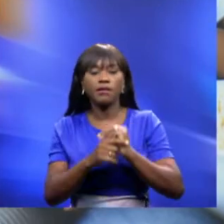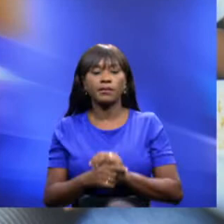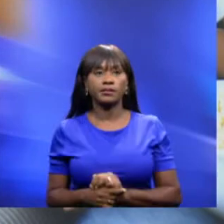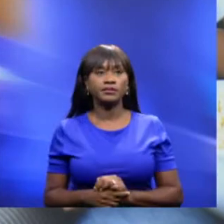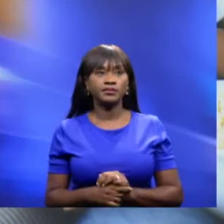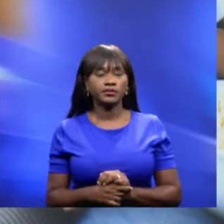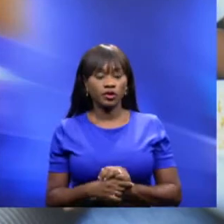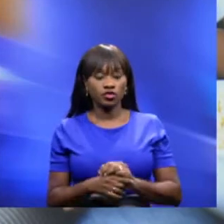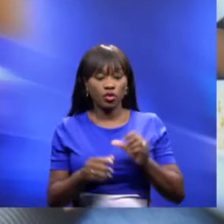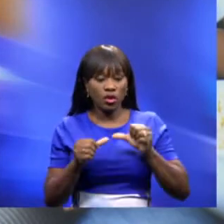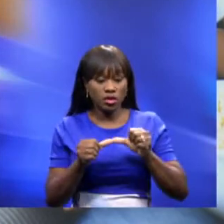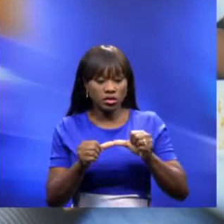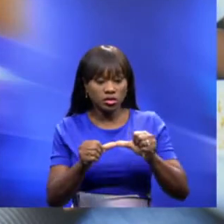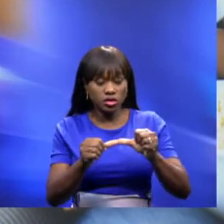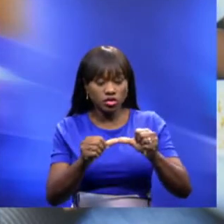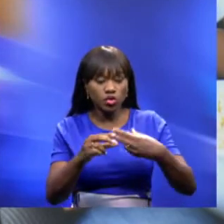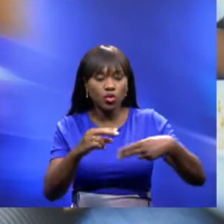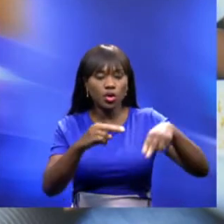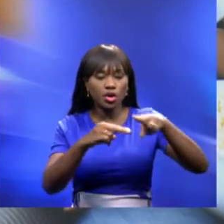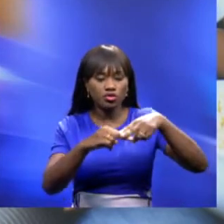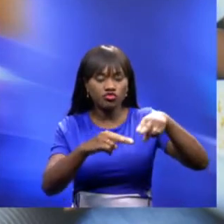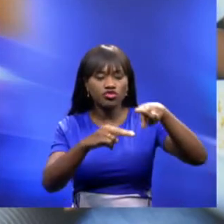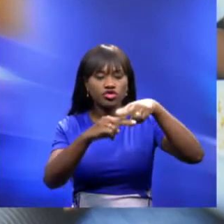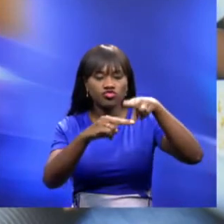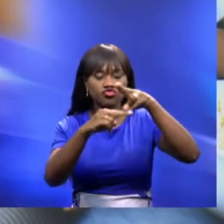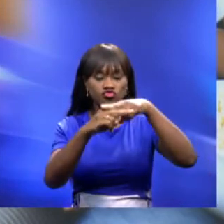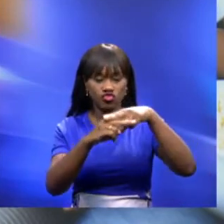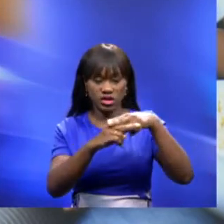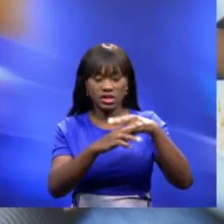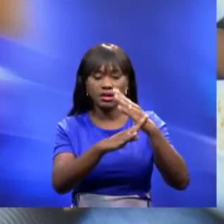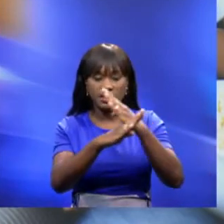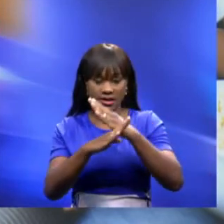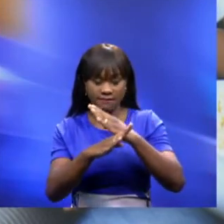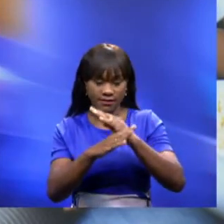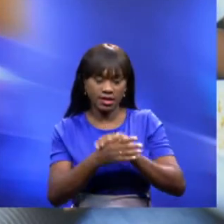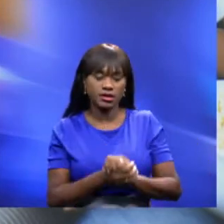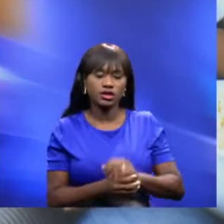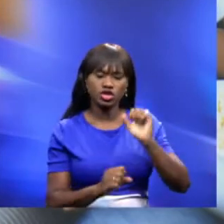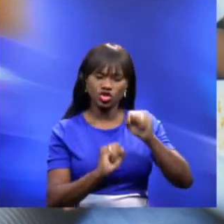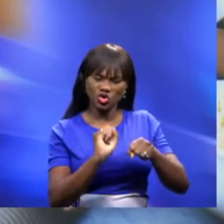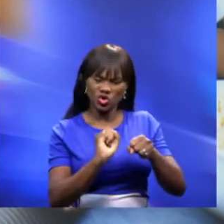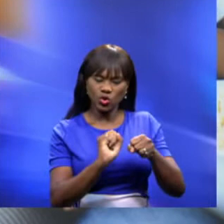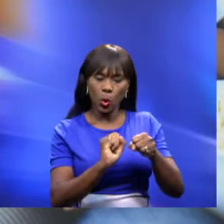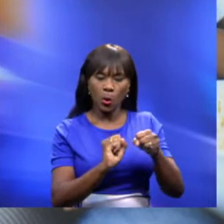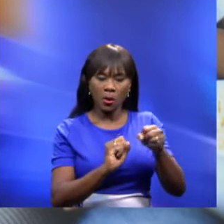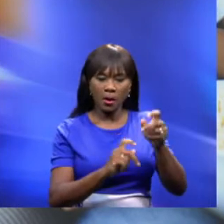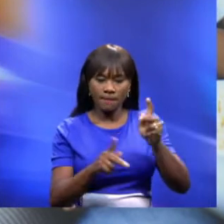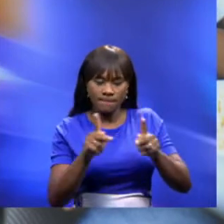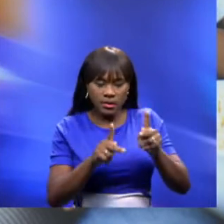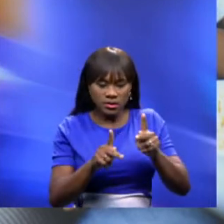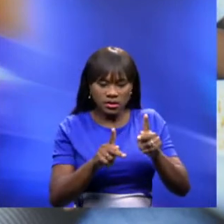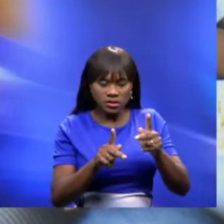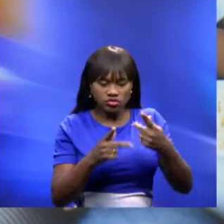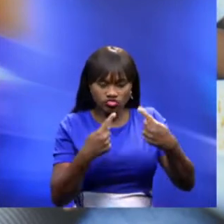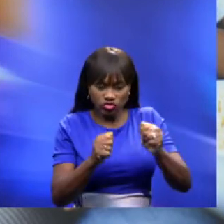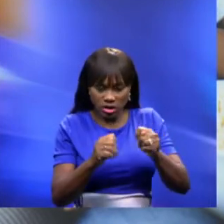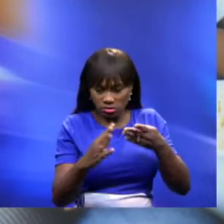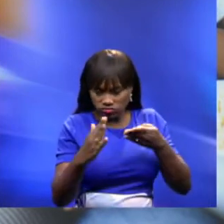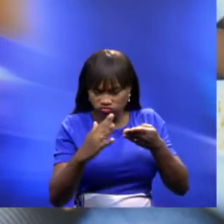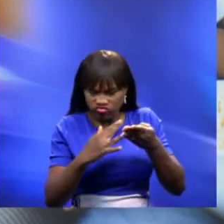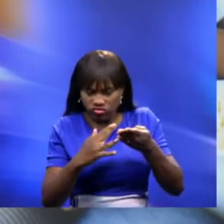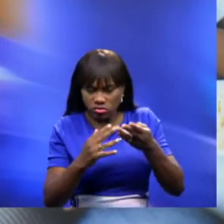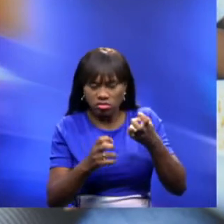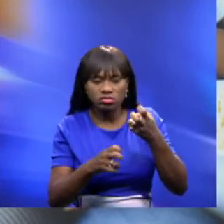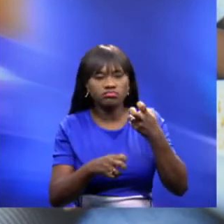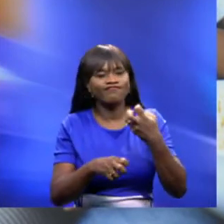keep increasing your security as it goes to your servers and other places, even as an individual, with the example of Sergeant Hamilton calling